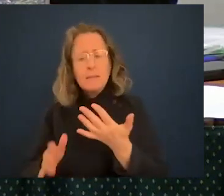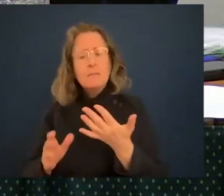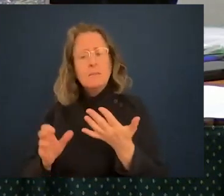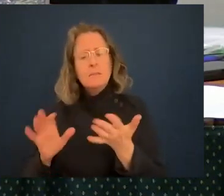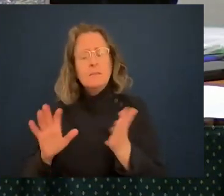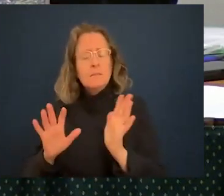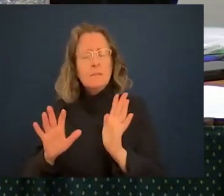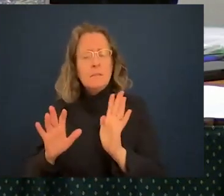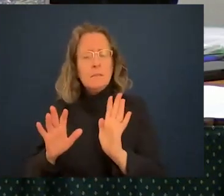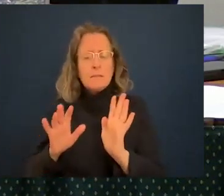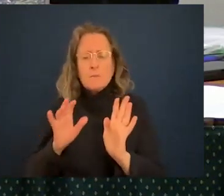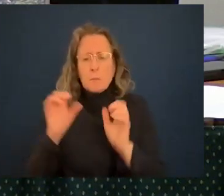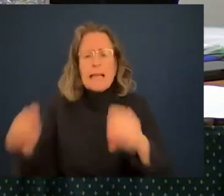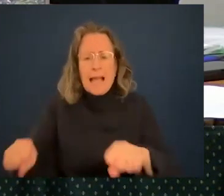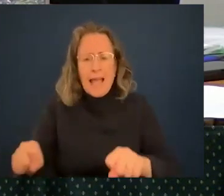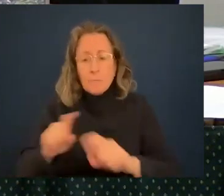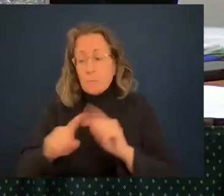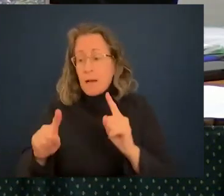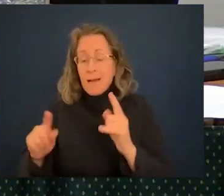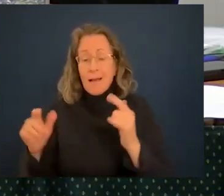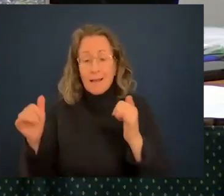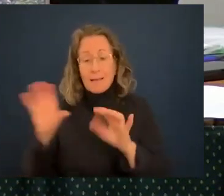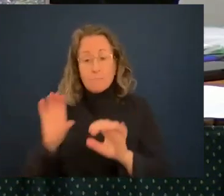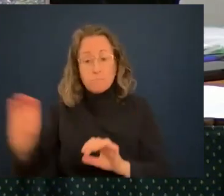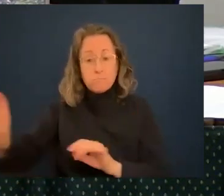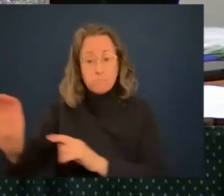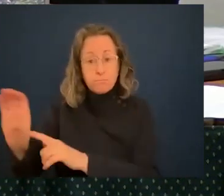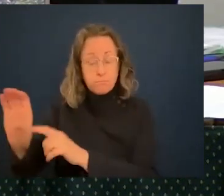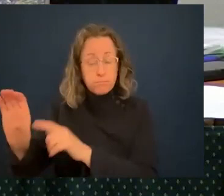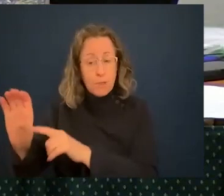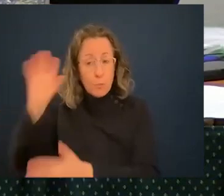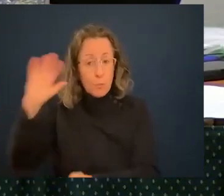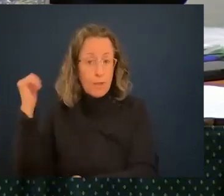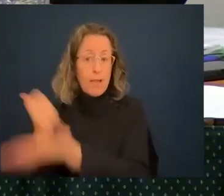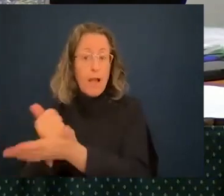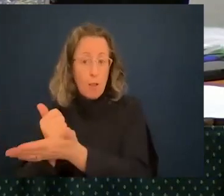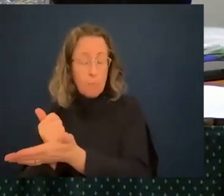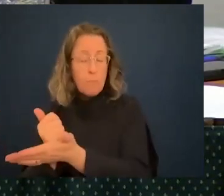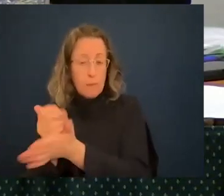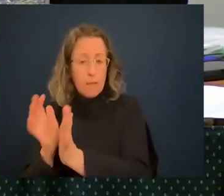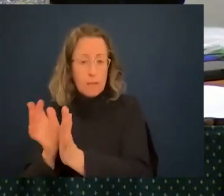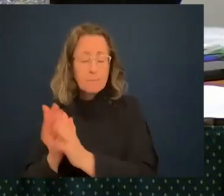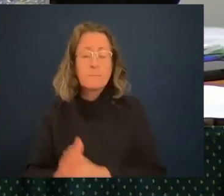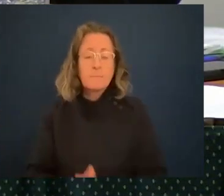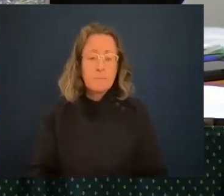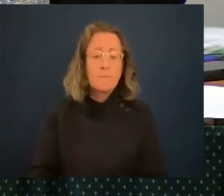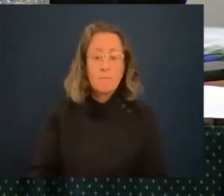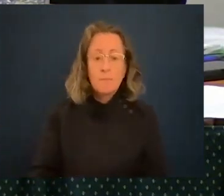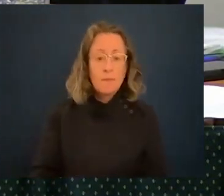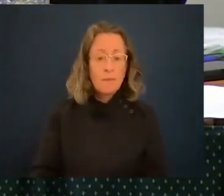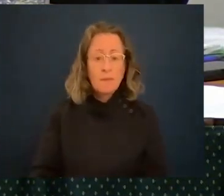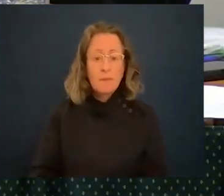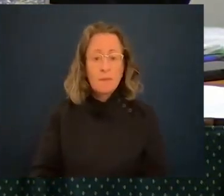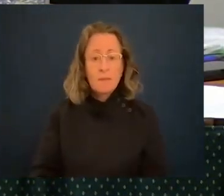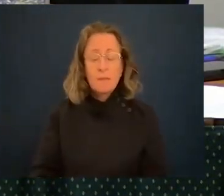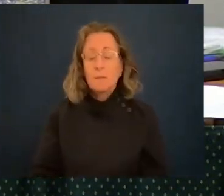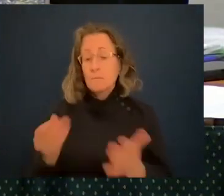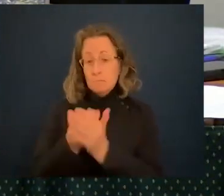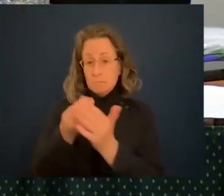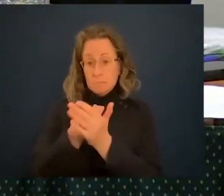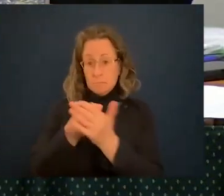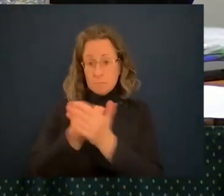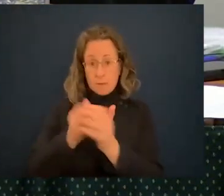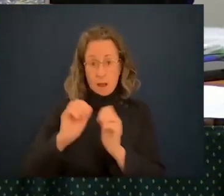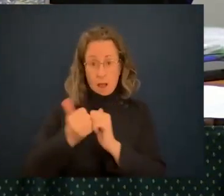it um and you know the other the the most readily available options are well you bond